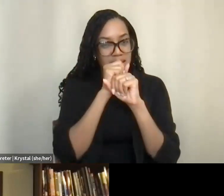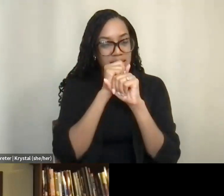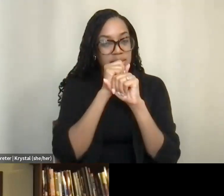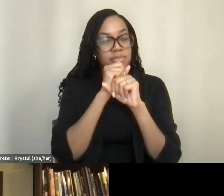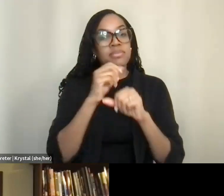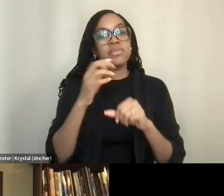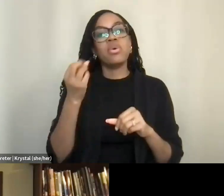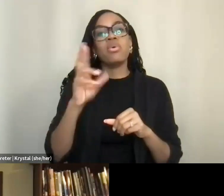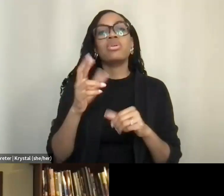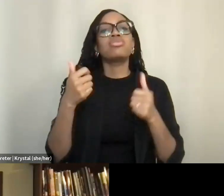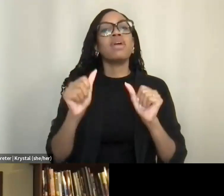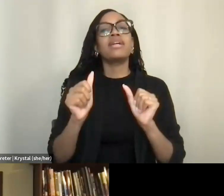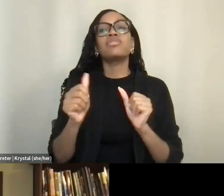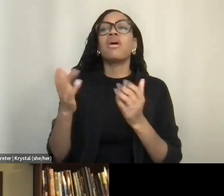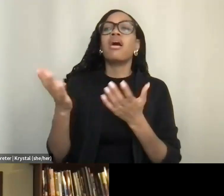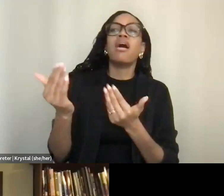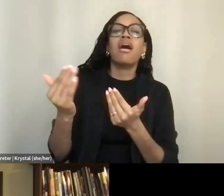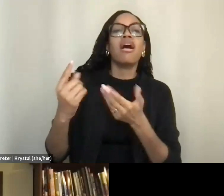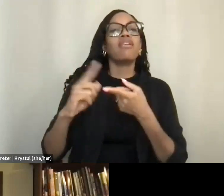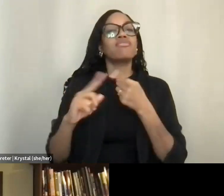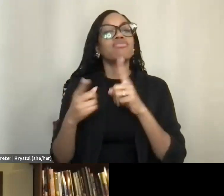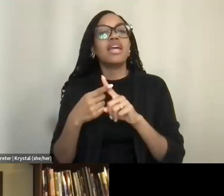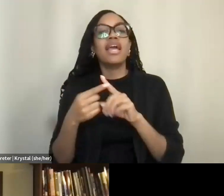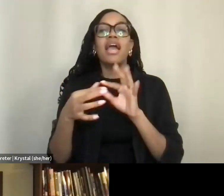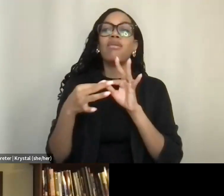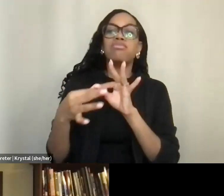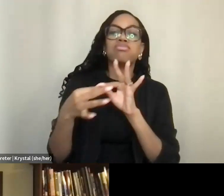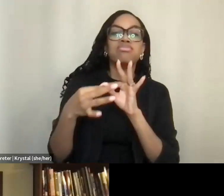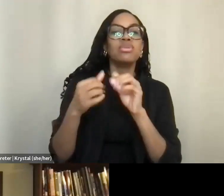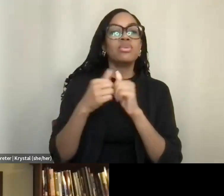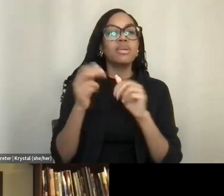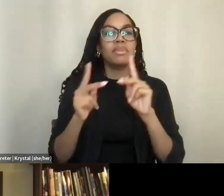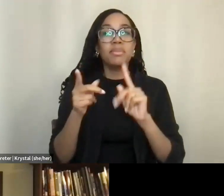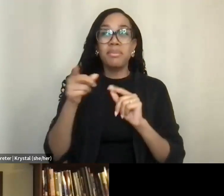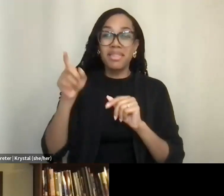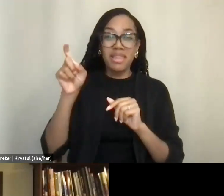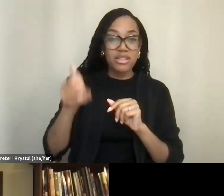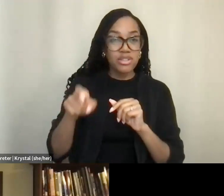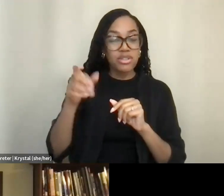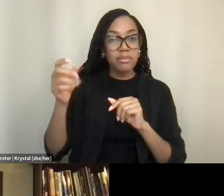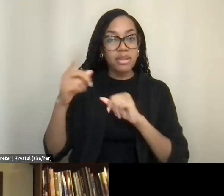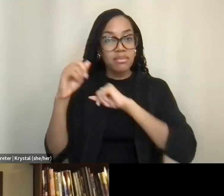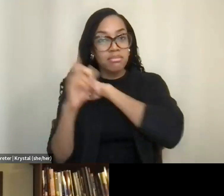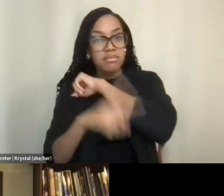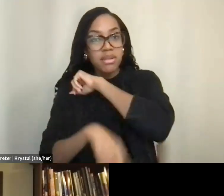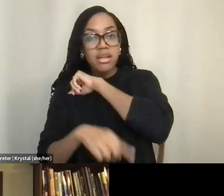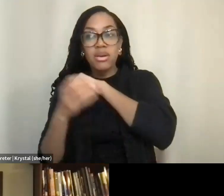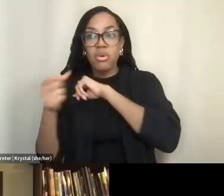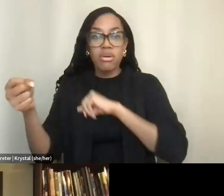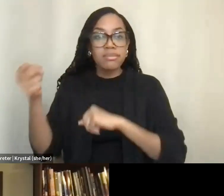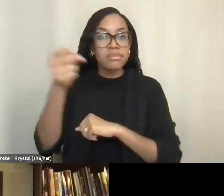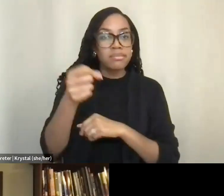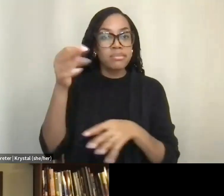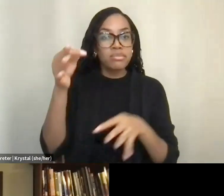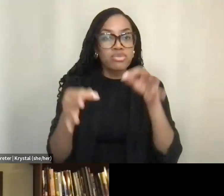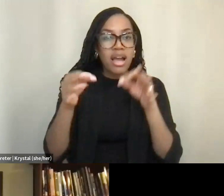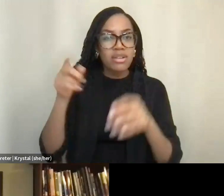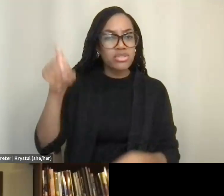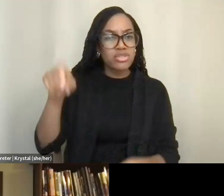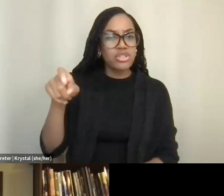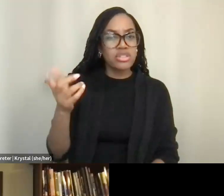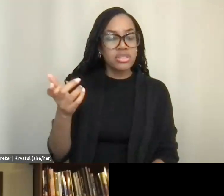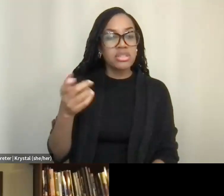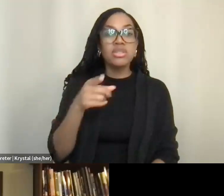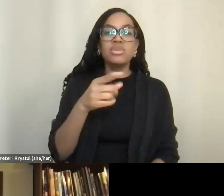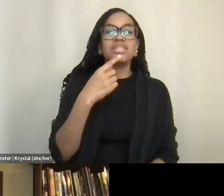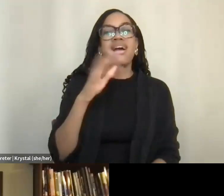to account and perhaps put on trial, that's a way of saying, doesn't really matter. Mm, All those